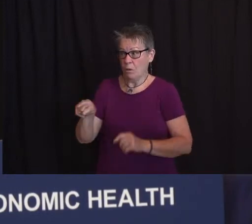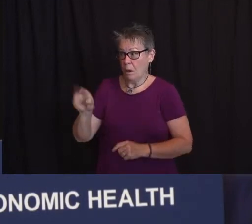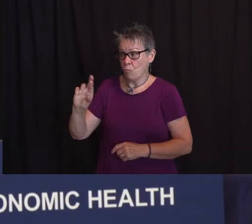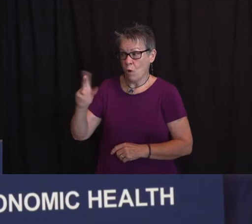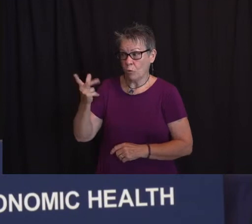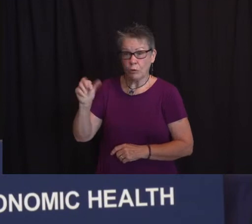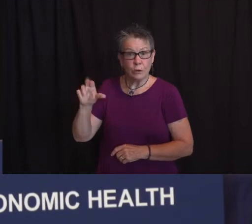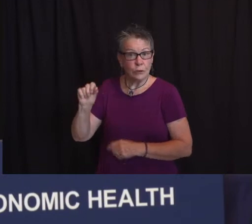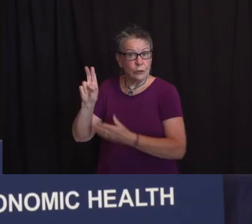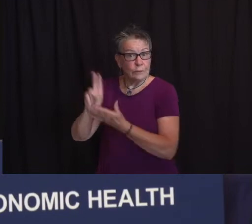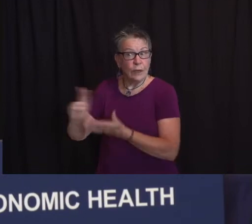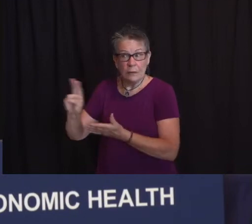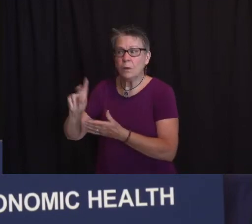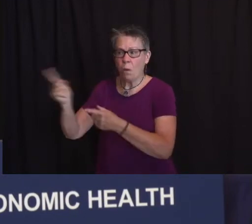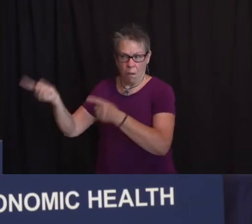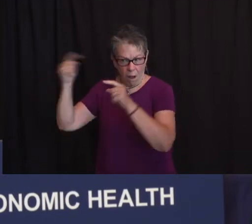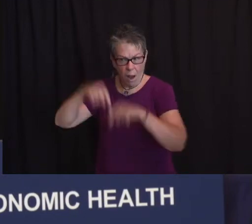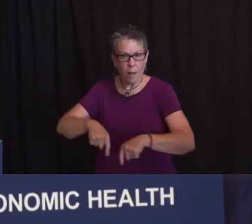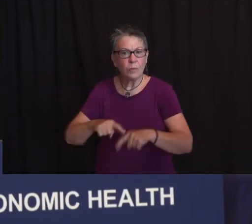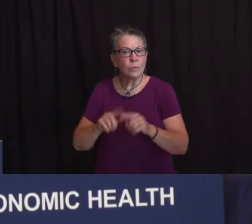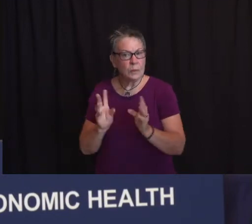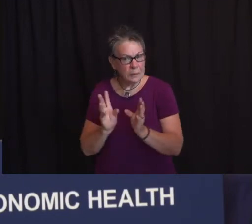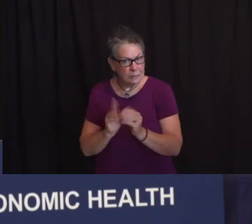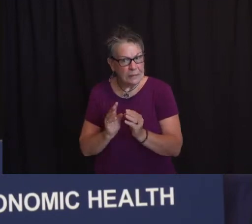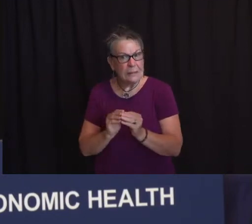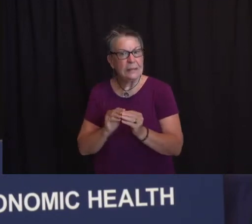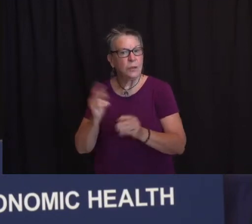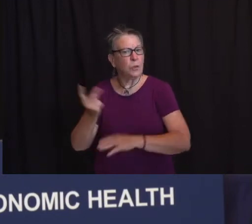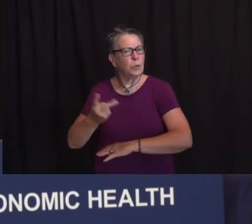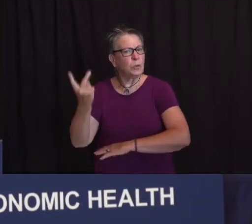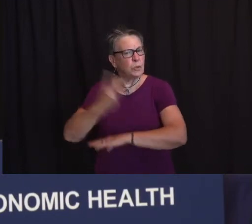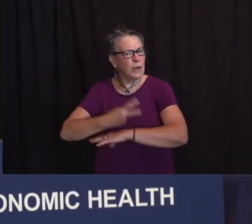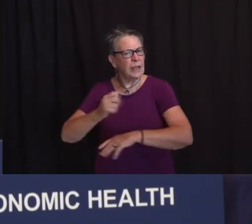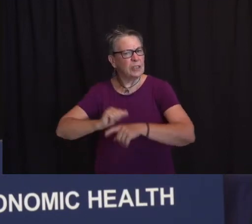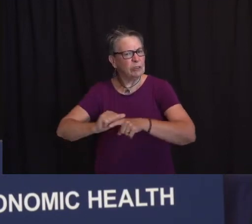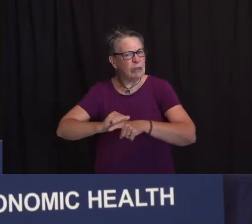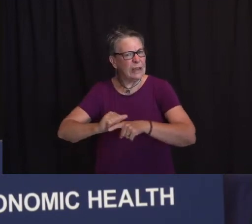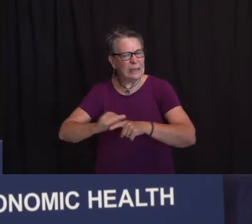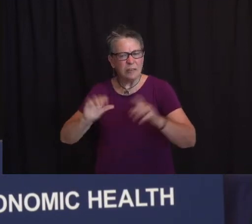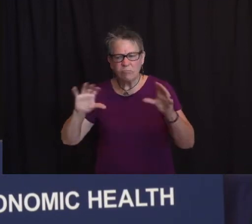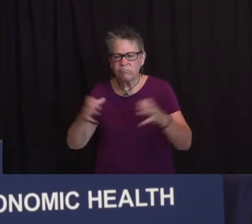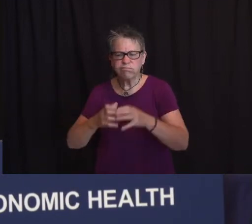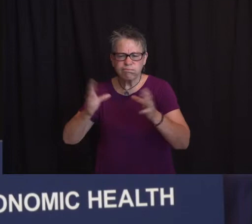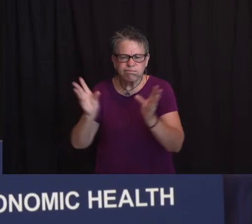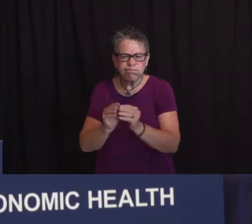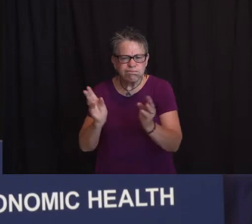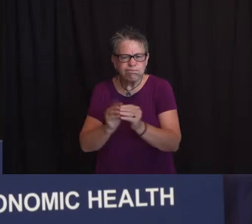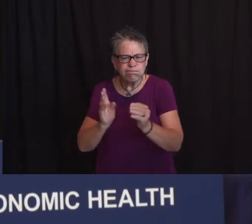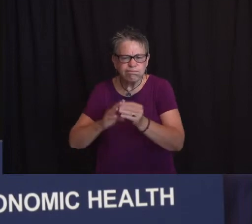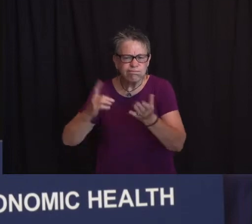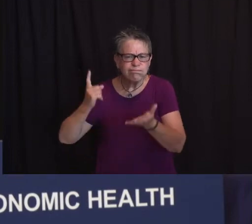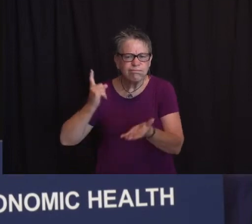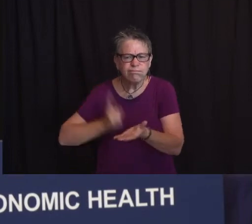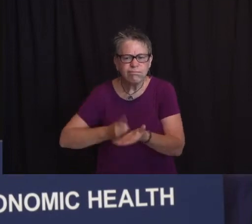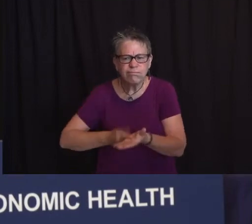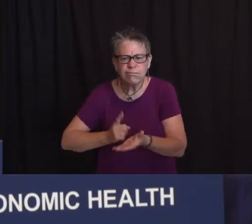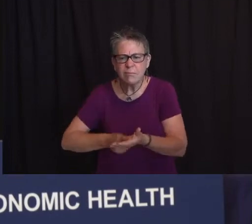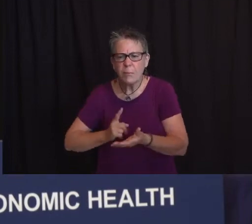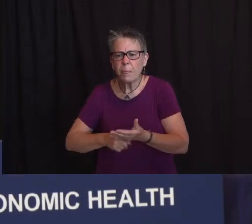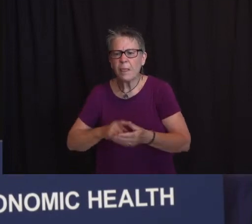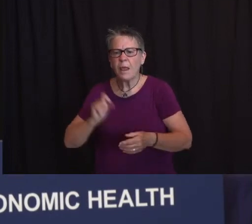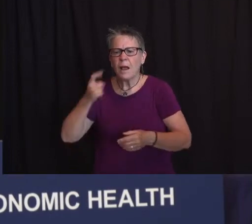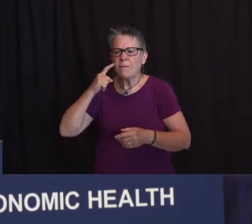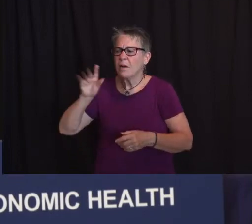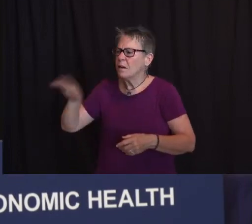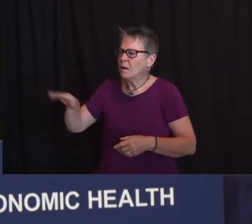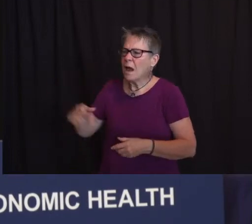conference, and I was honored to be there to welcome them to the great state of New Jersey. How big a crowd? 25 different directors from around